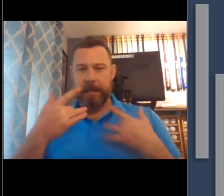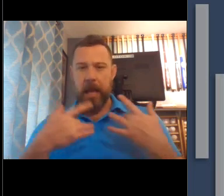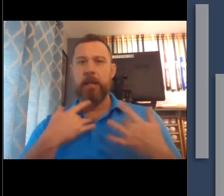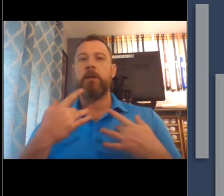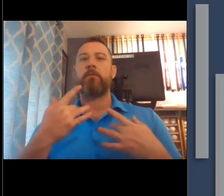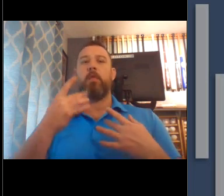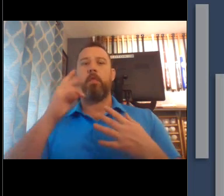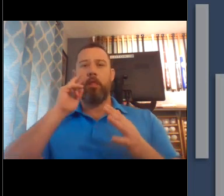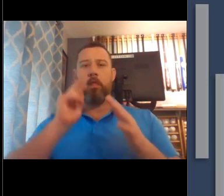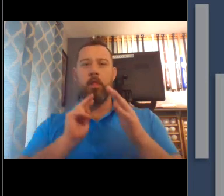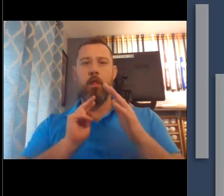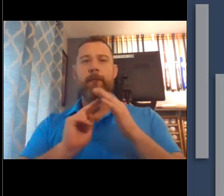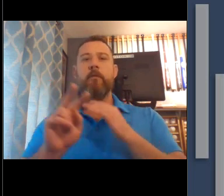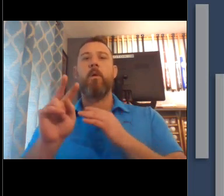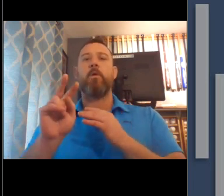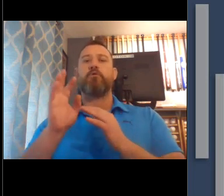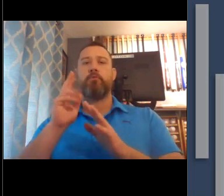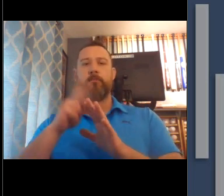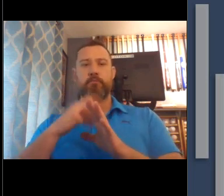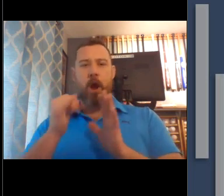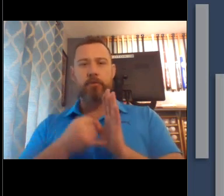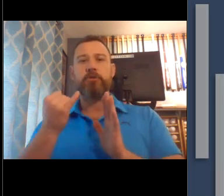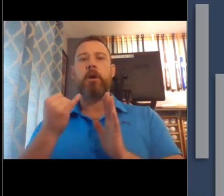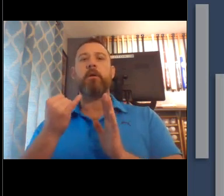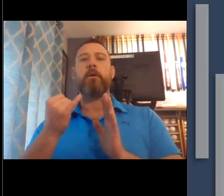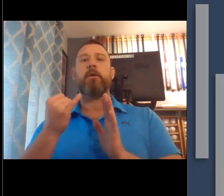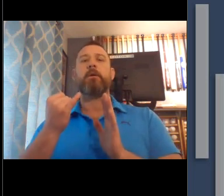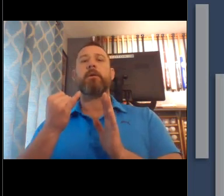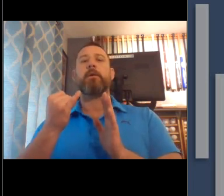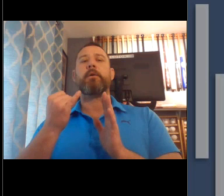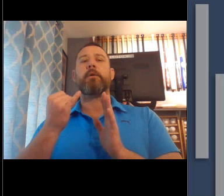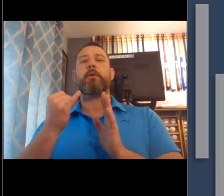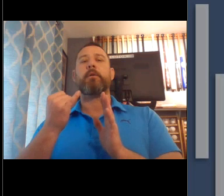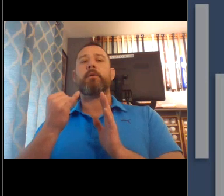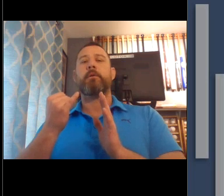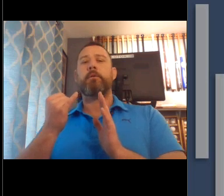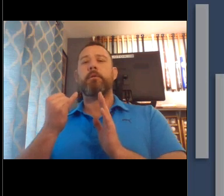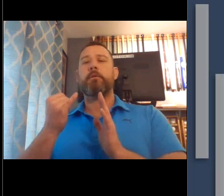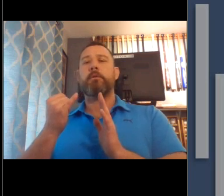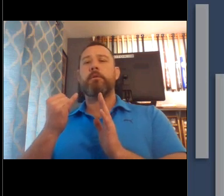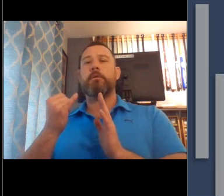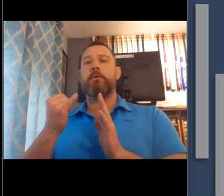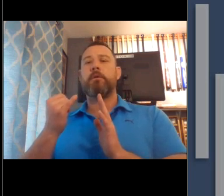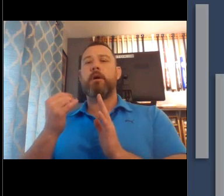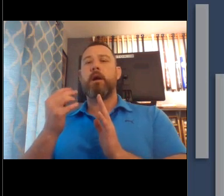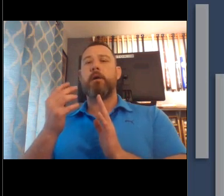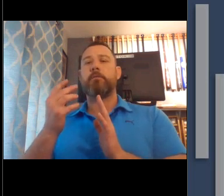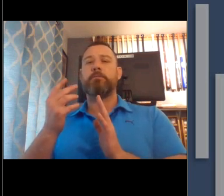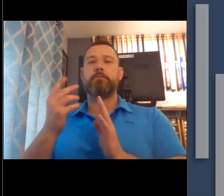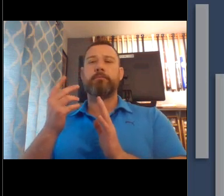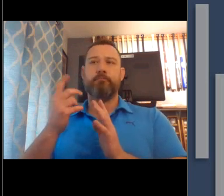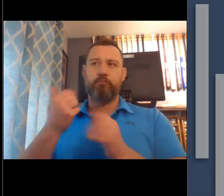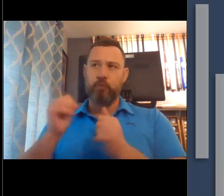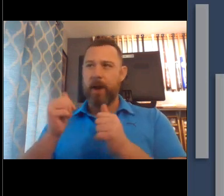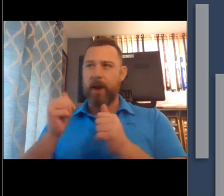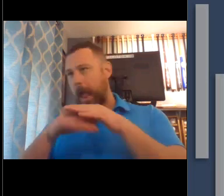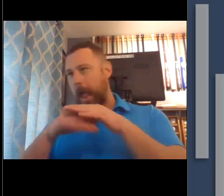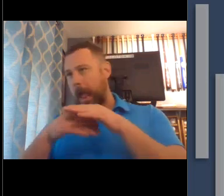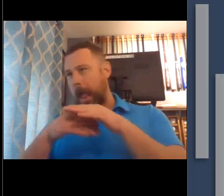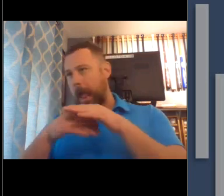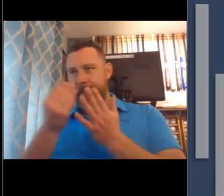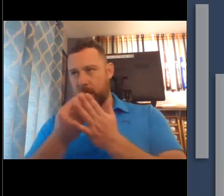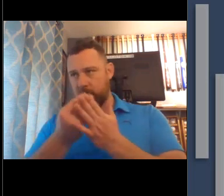forward to the projects that respond and try to access this funding. We're going to